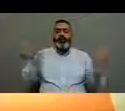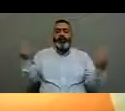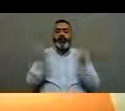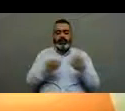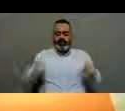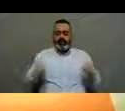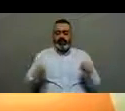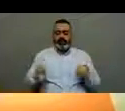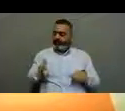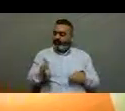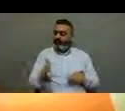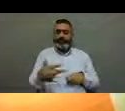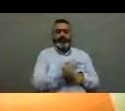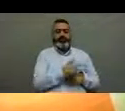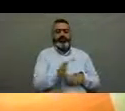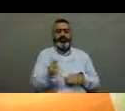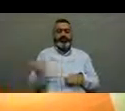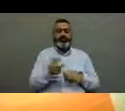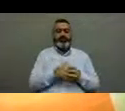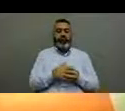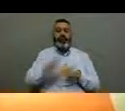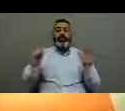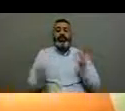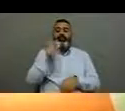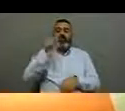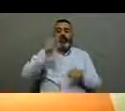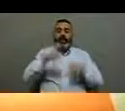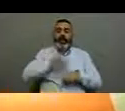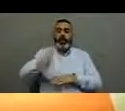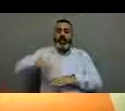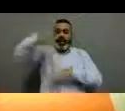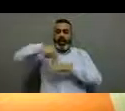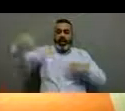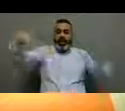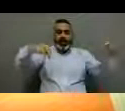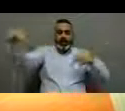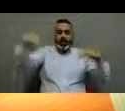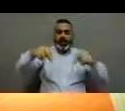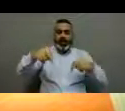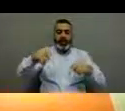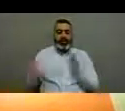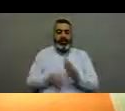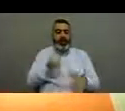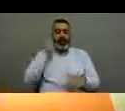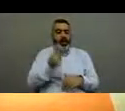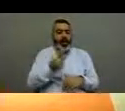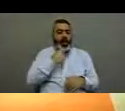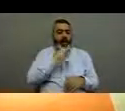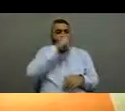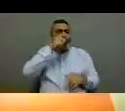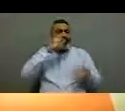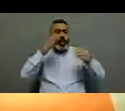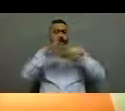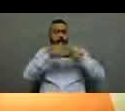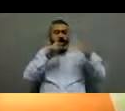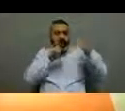few able-bodied people come to stay. One of the first things they notice is the height of the doors. And the reason they notice is because they keep hitting